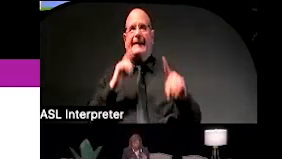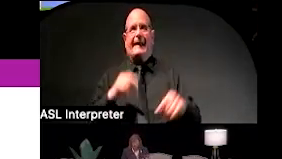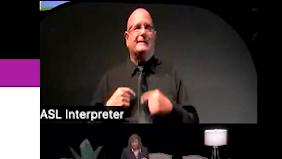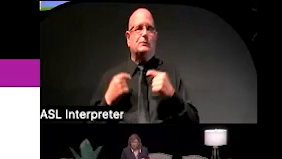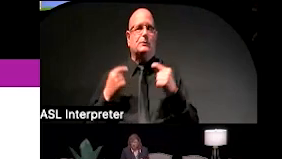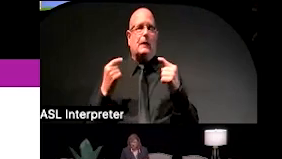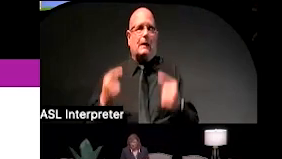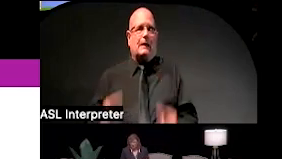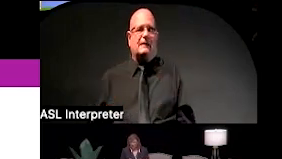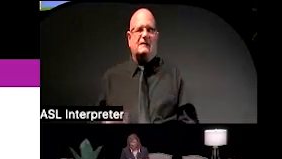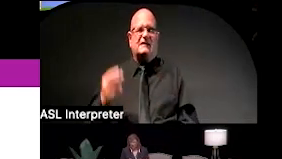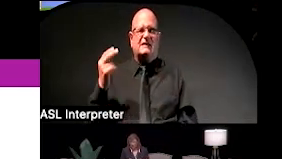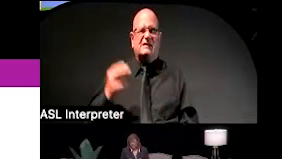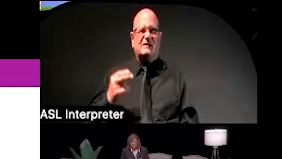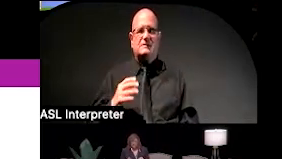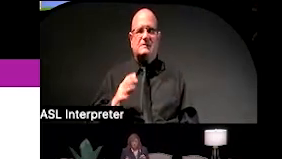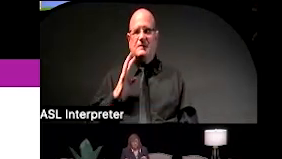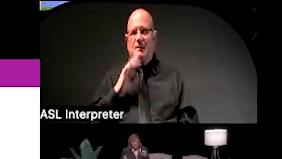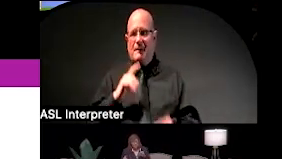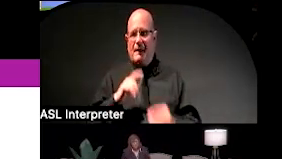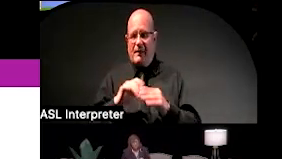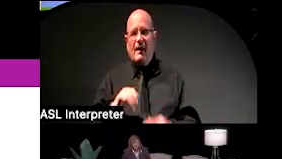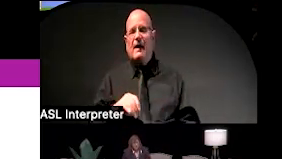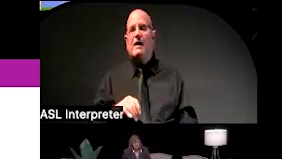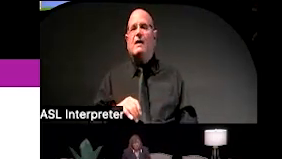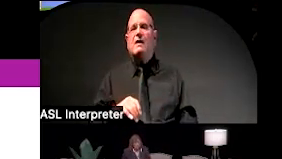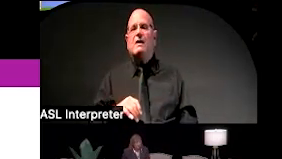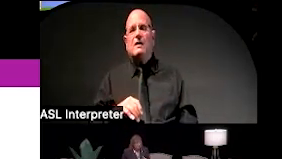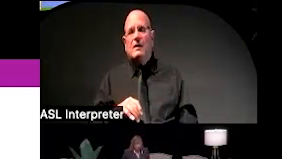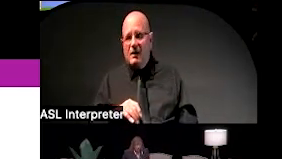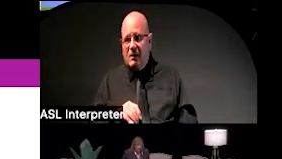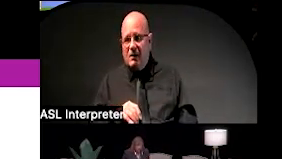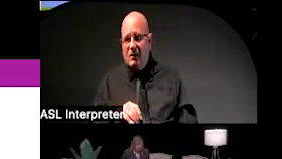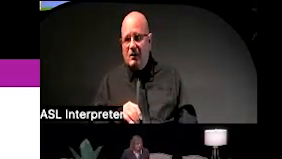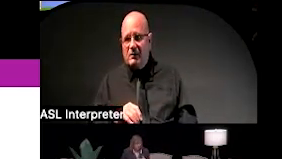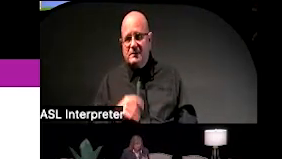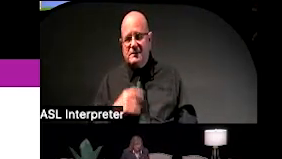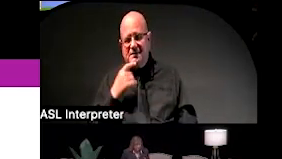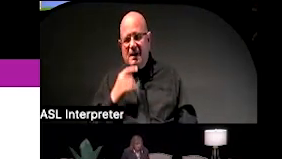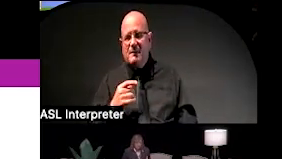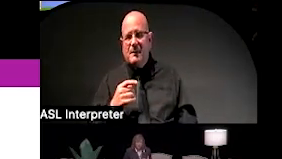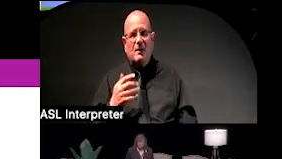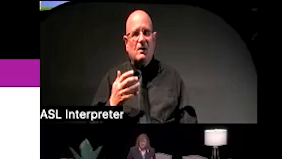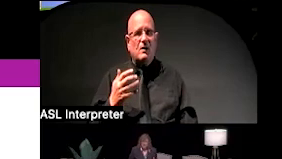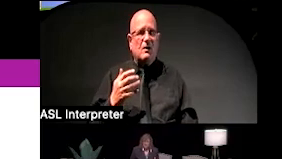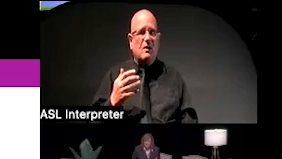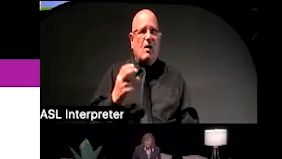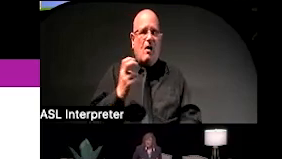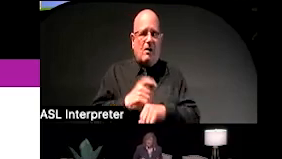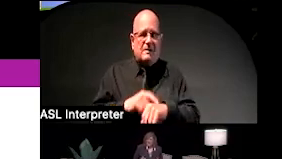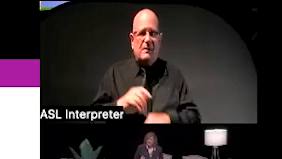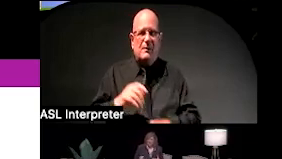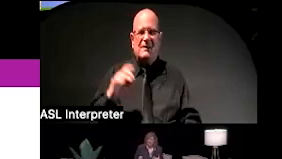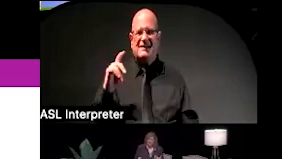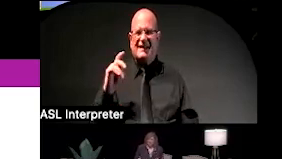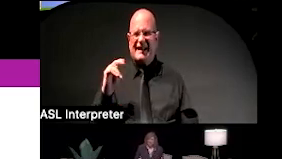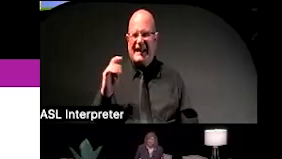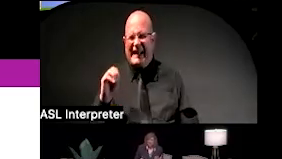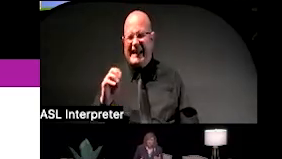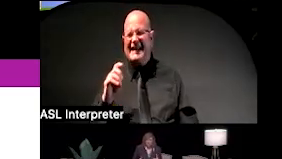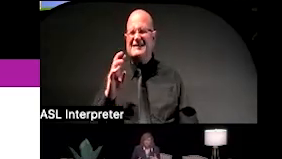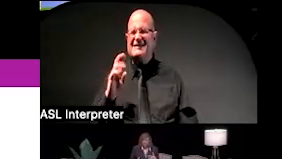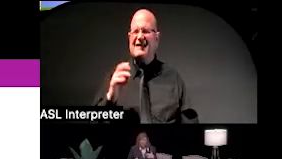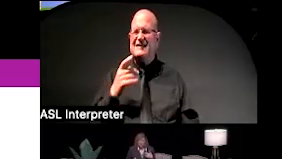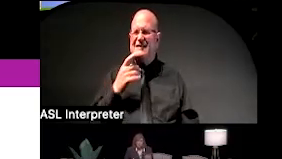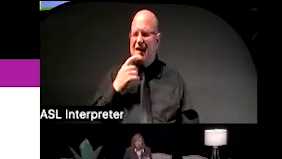when he talked to a doctor recently. He went in because his knee was really hurting him. He was having difficulty with his knee. And the doctor